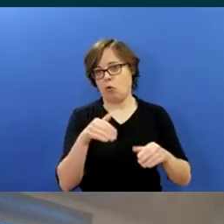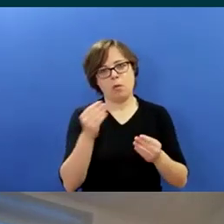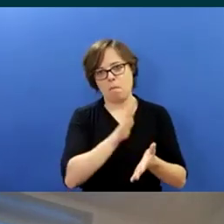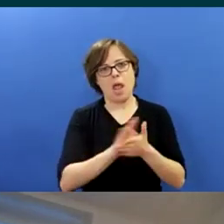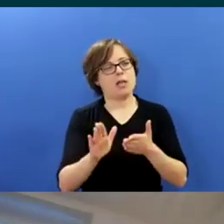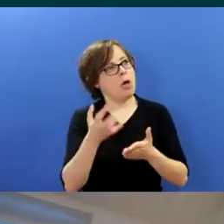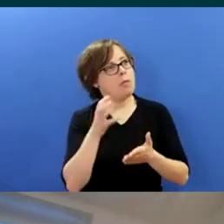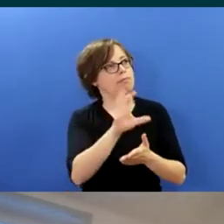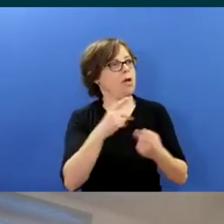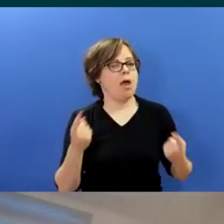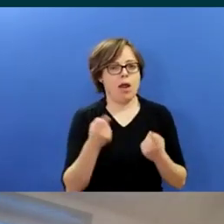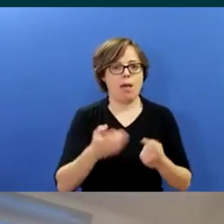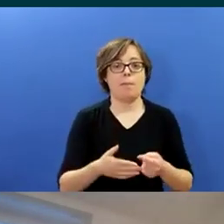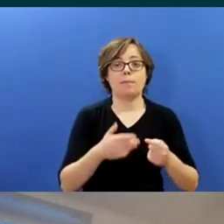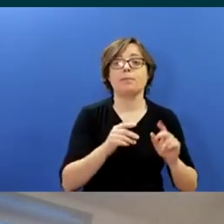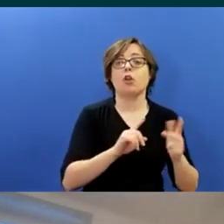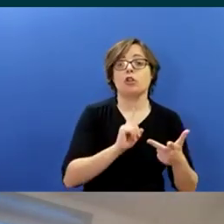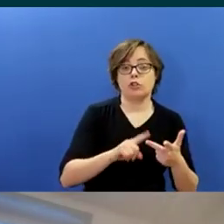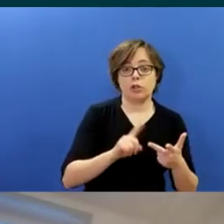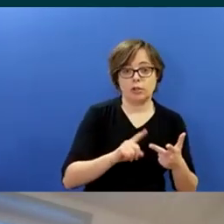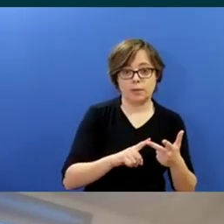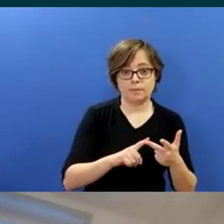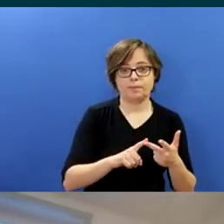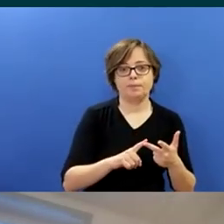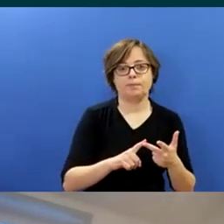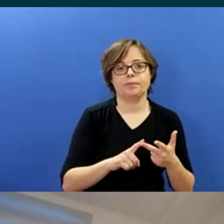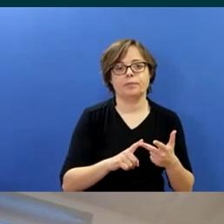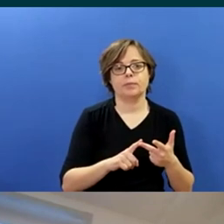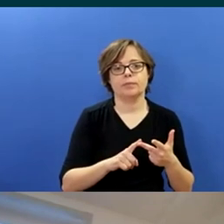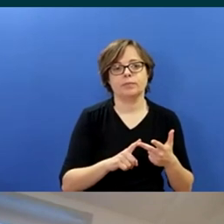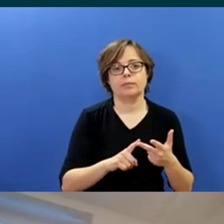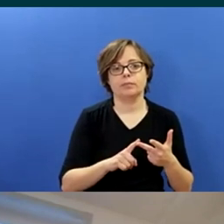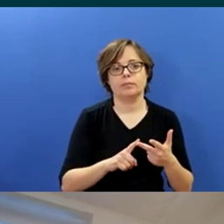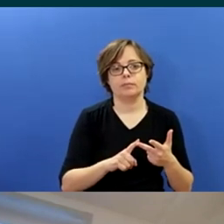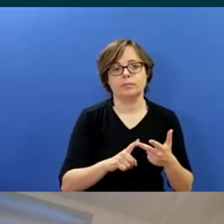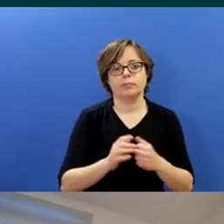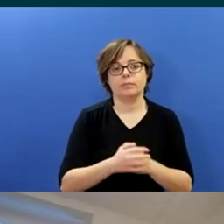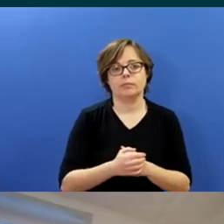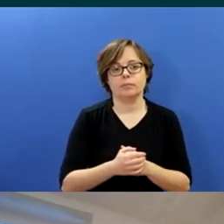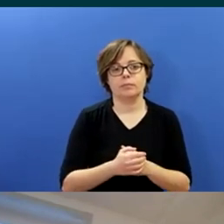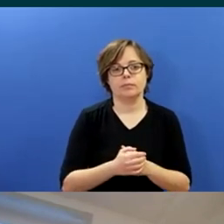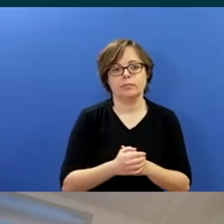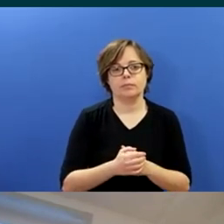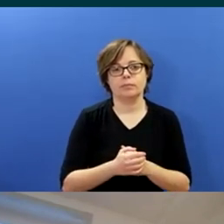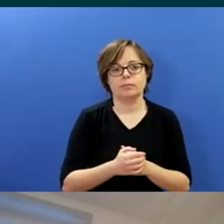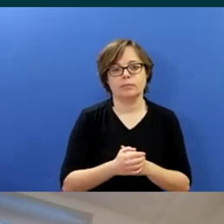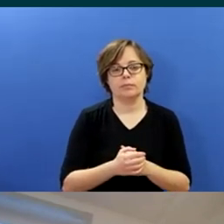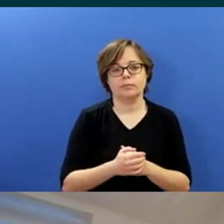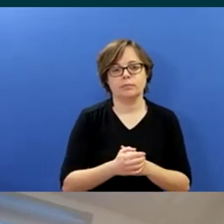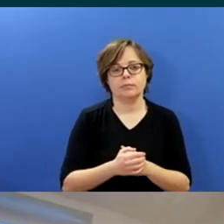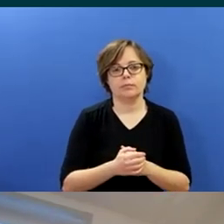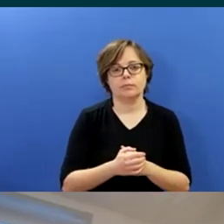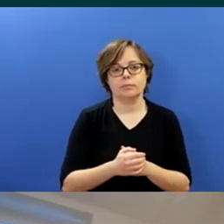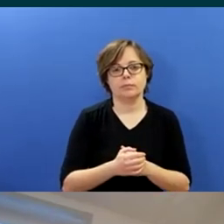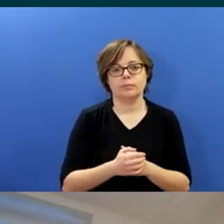years before, but more in the outskirts of Thun. And now, thanks to the winning in our to the victory in